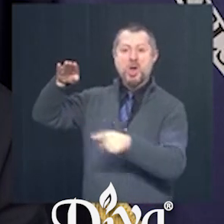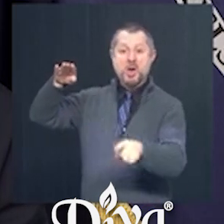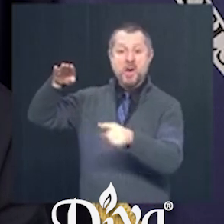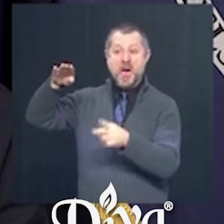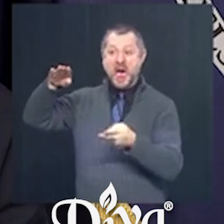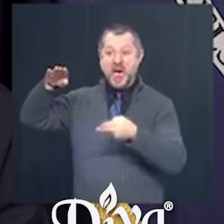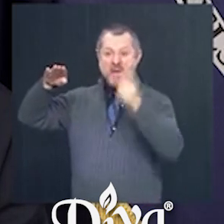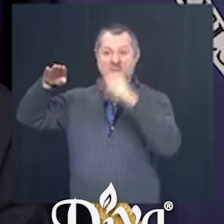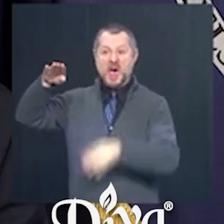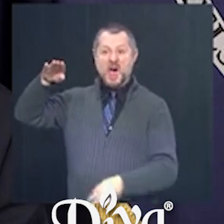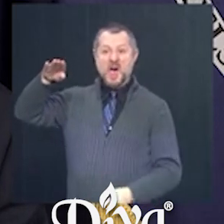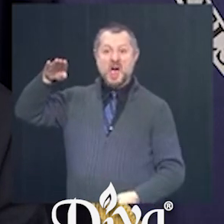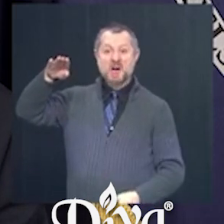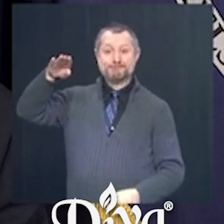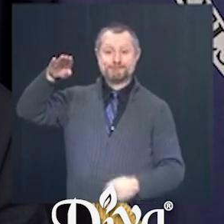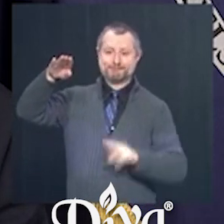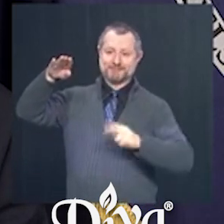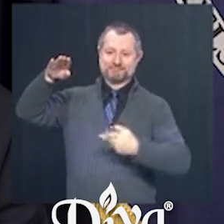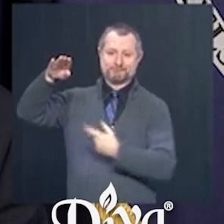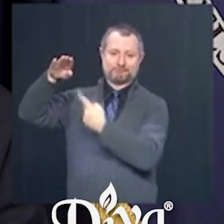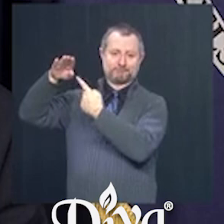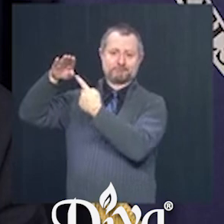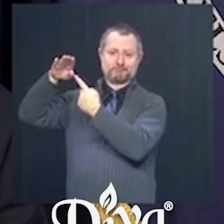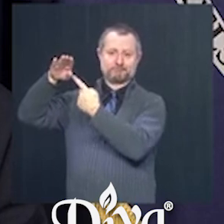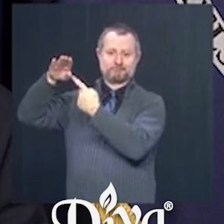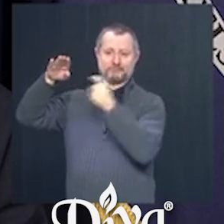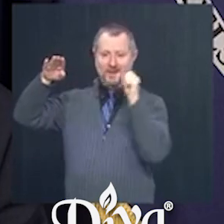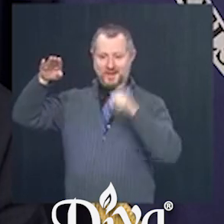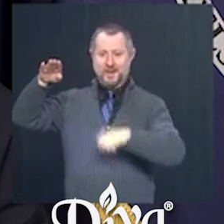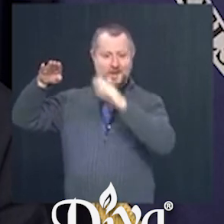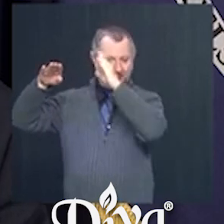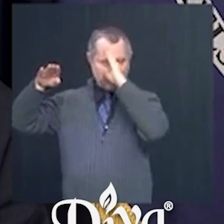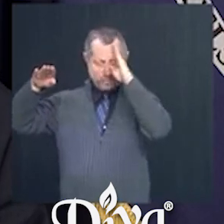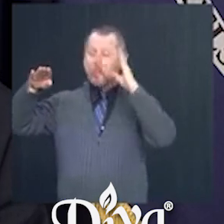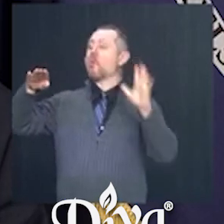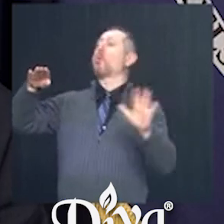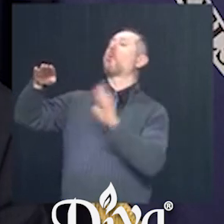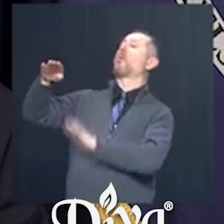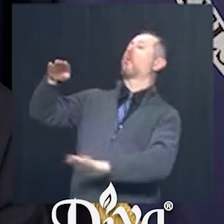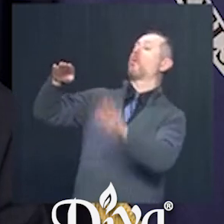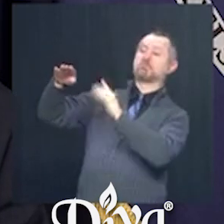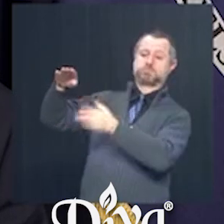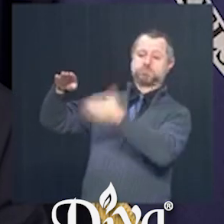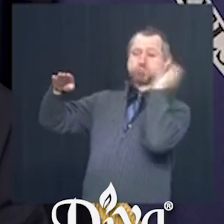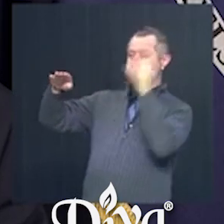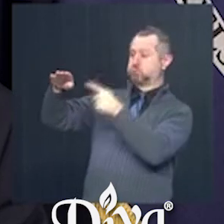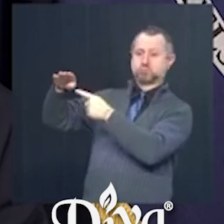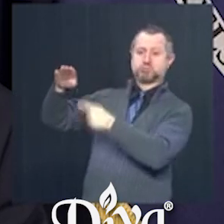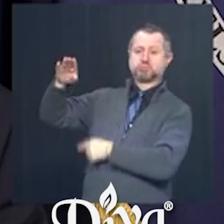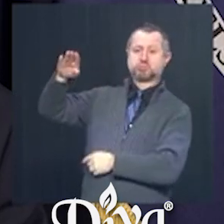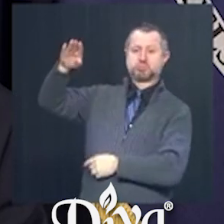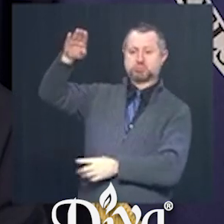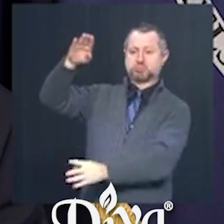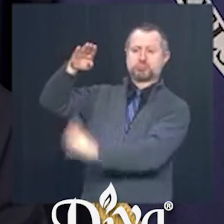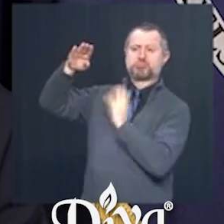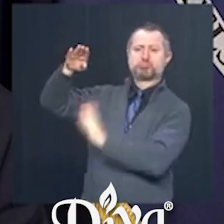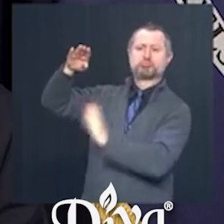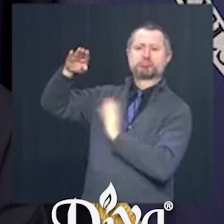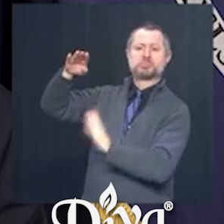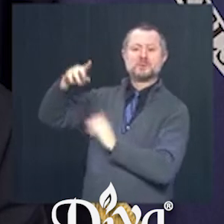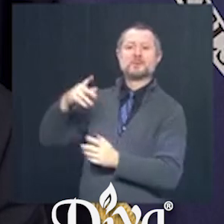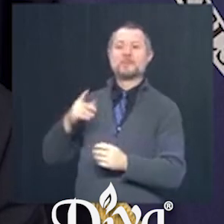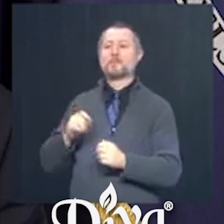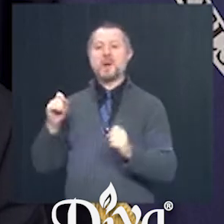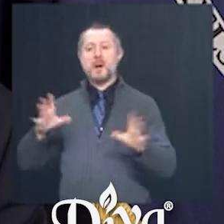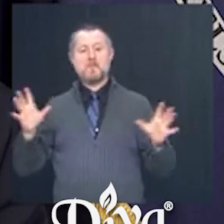that you endanger overwhelming the hospitals. Then we have to hit